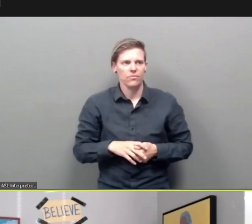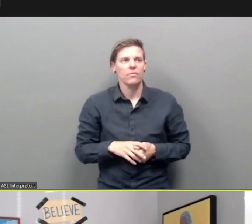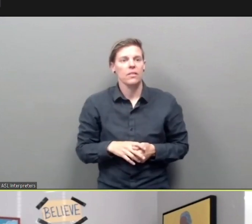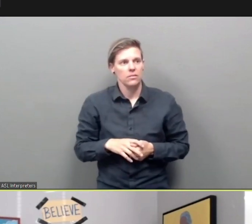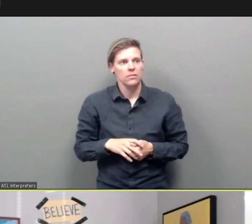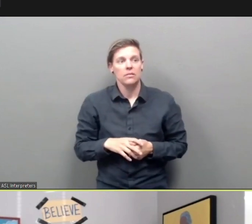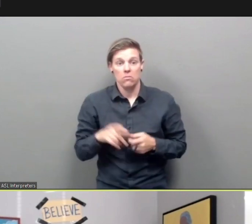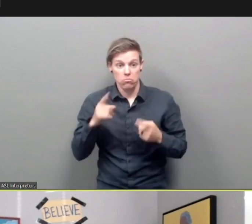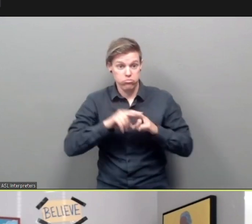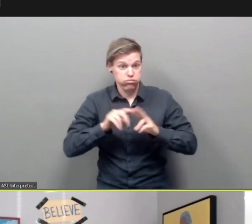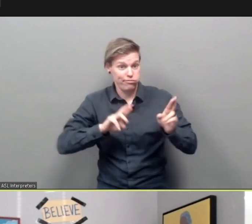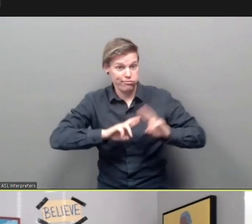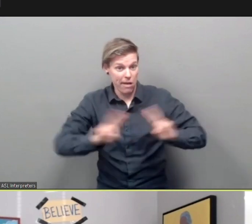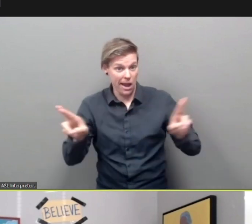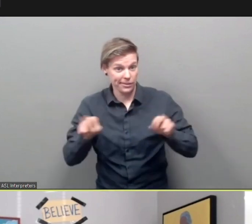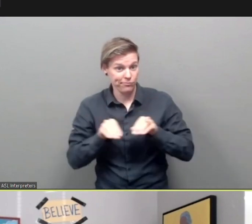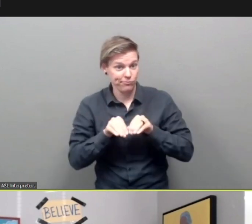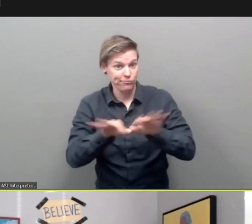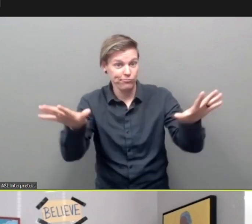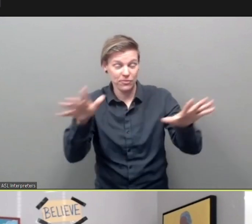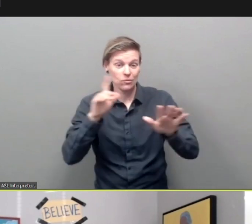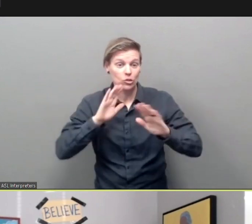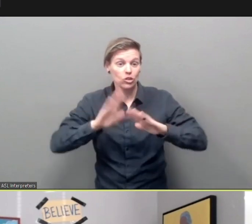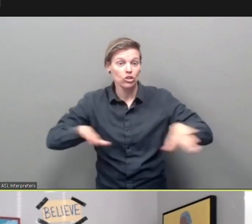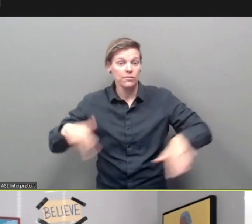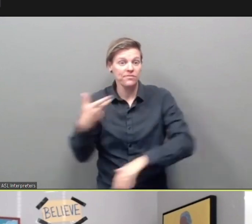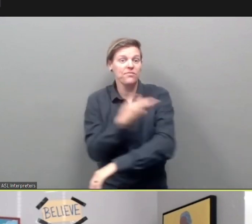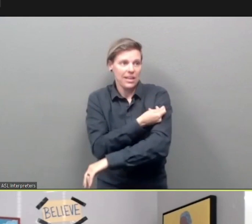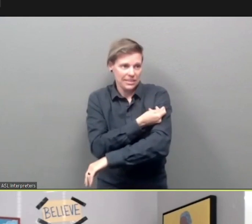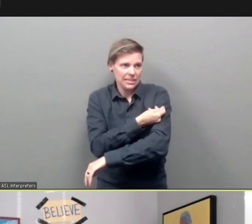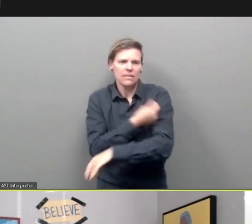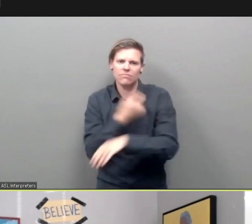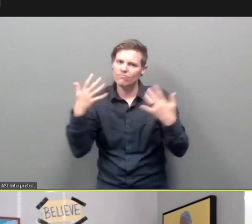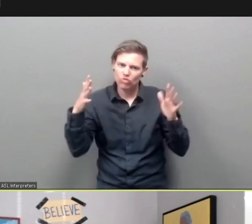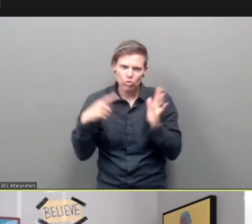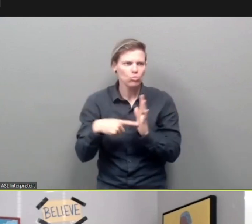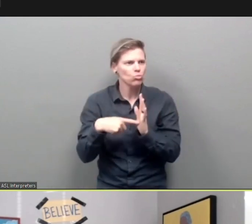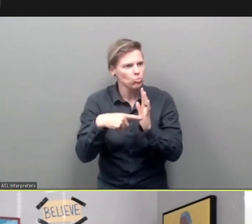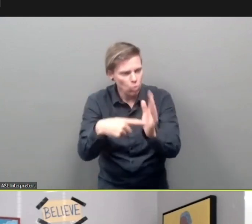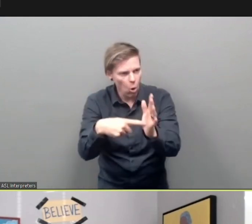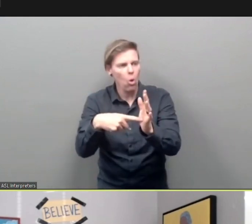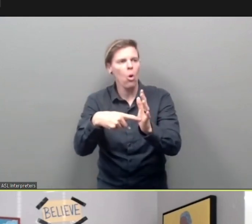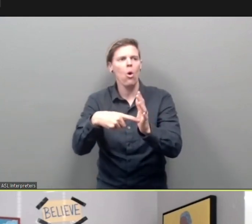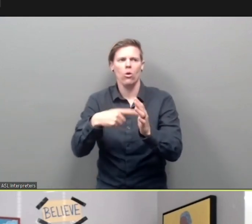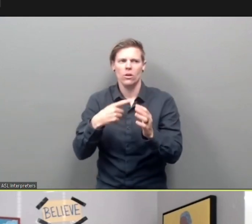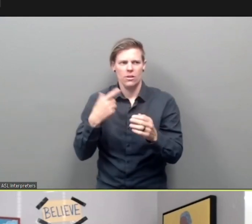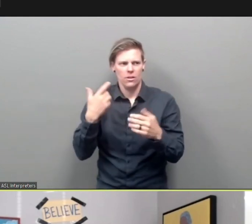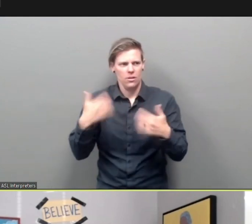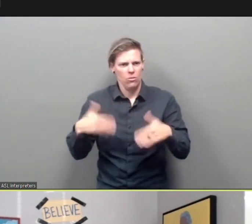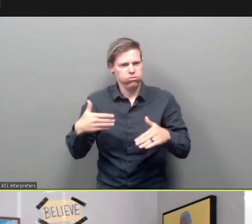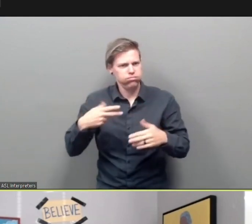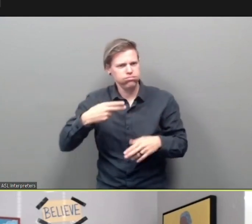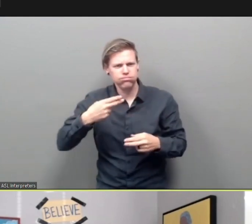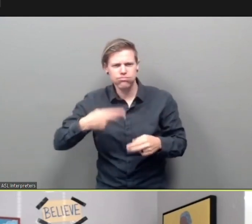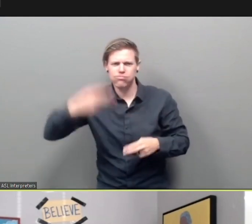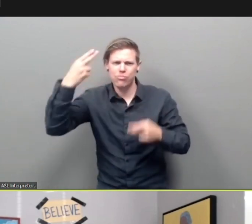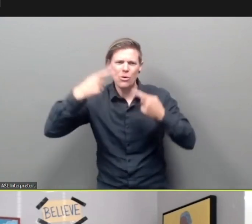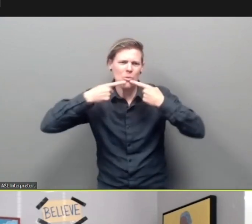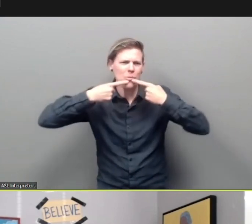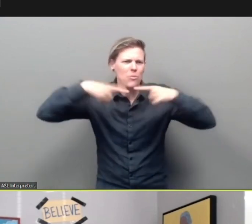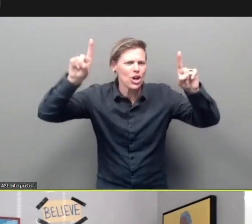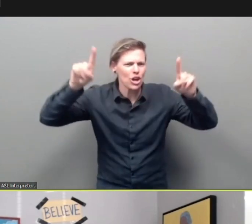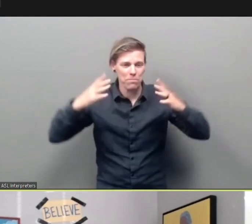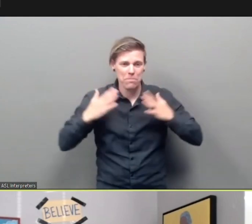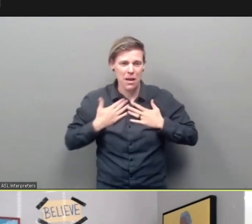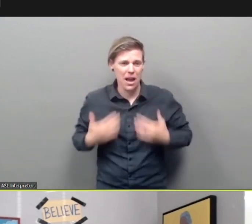children studies, they actually showed that it was so highly effective in preventing COVID And yeah,